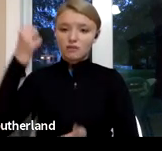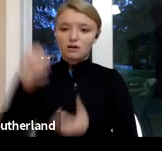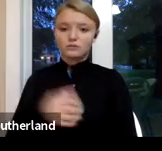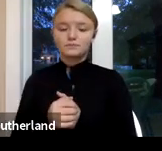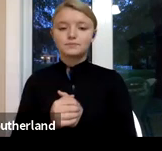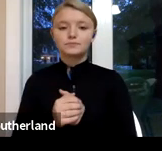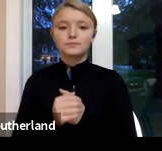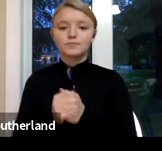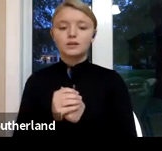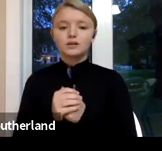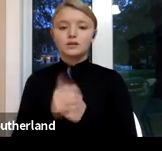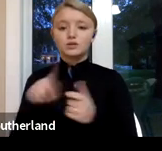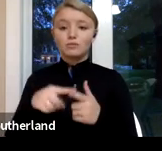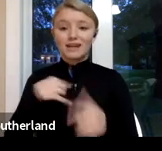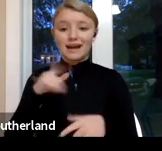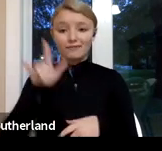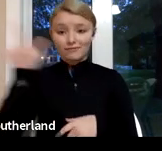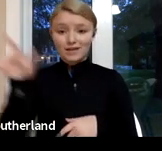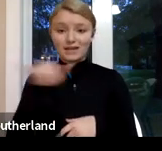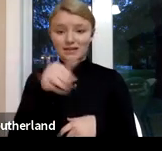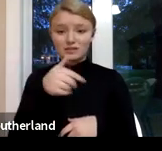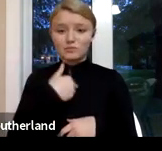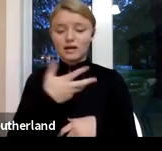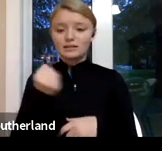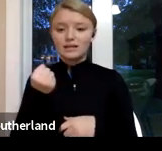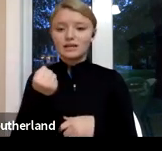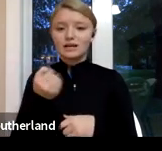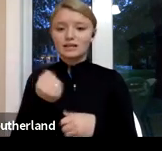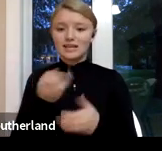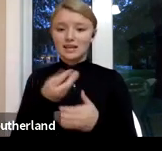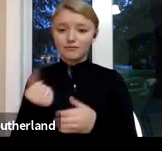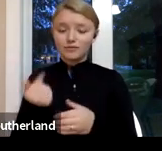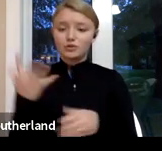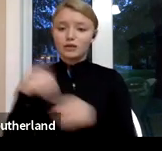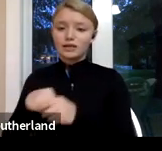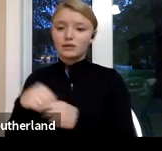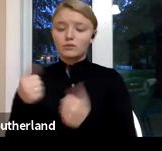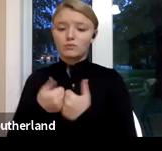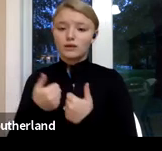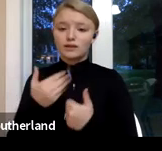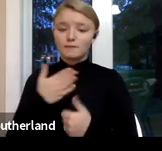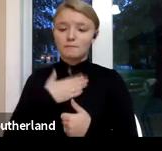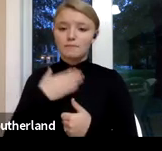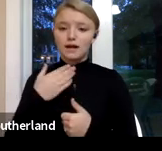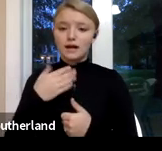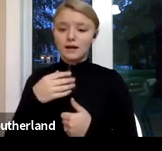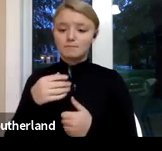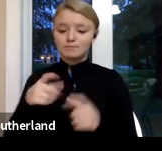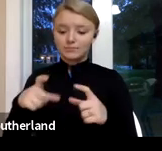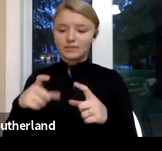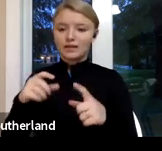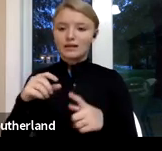fly, that is what I take. I'll throw a few of those pouches in with my like quart size liquid bag, you